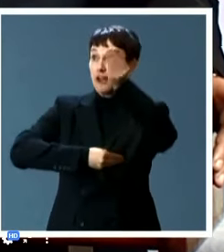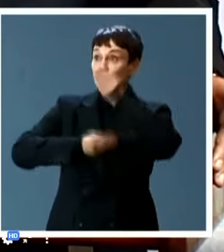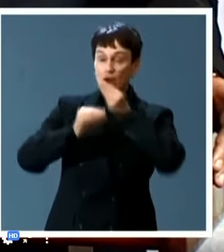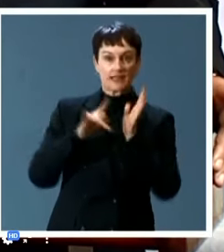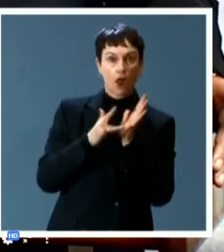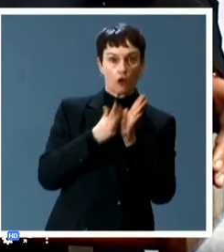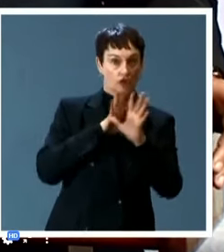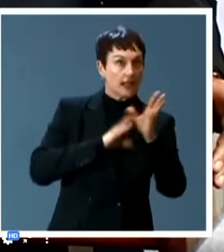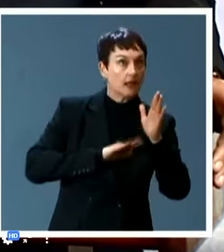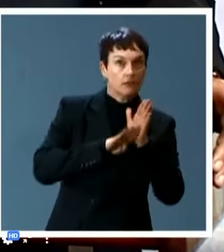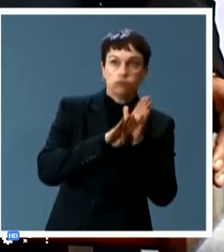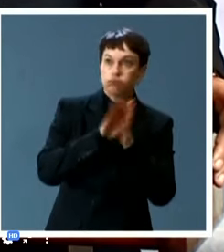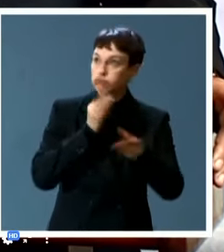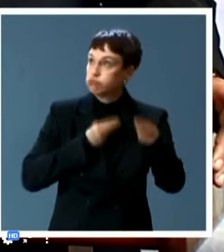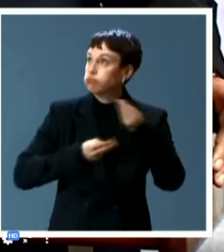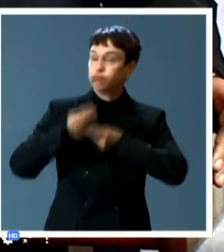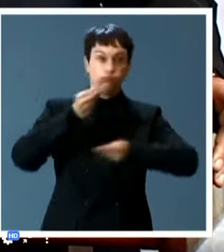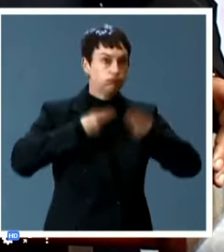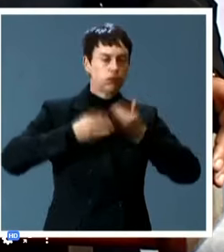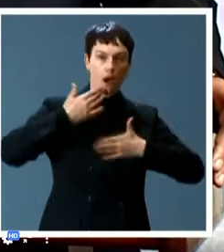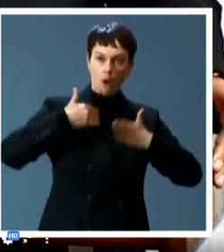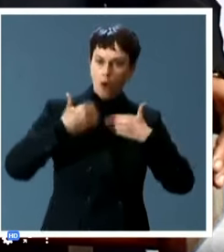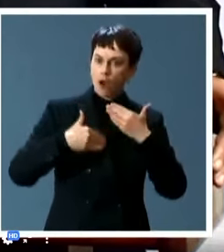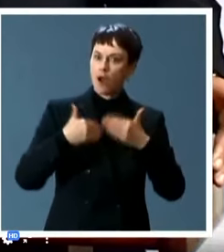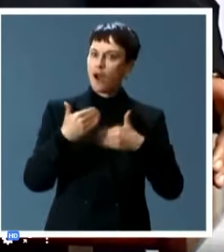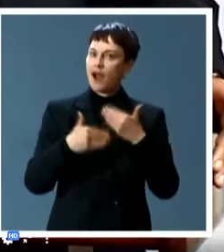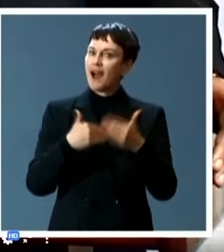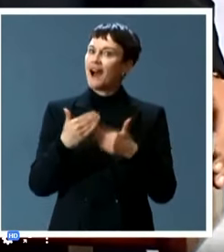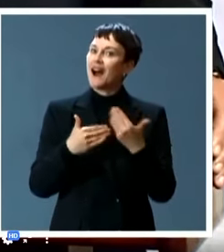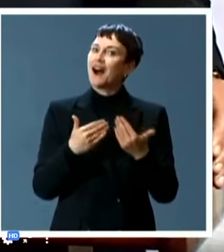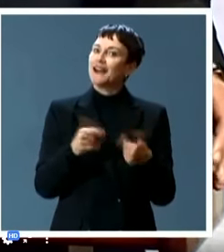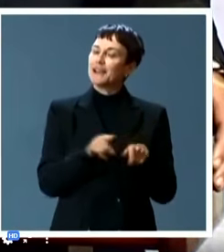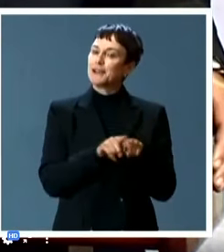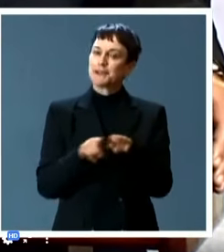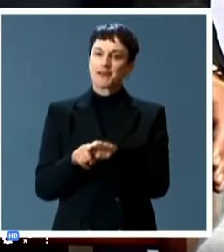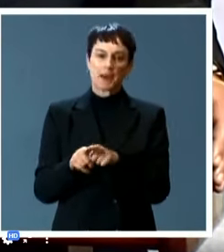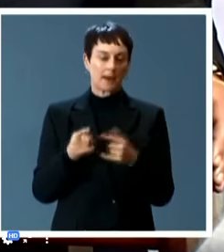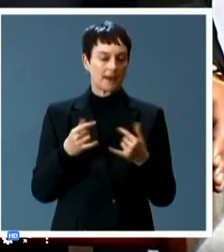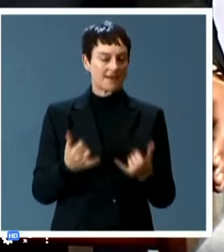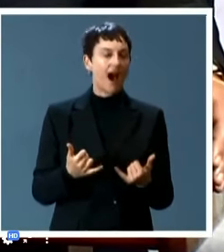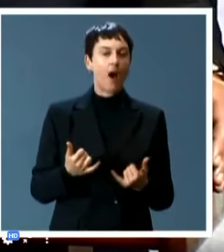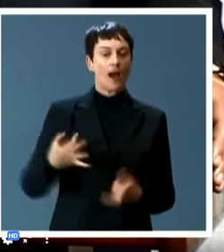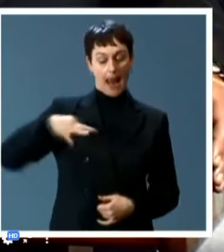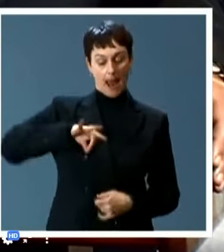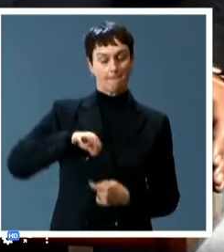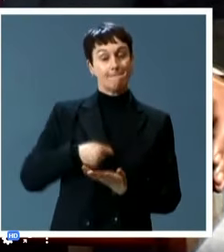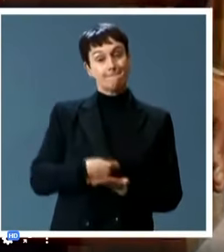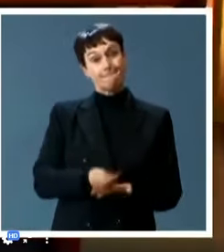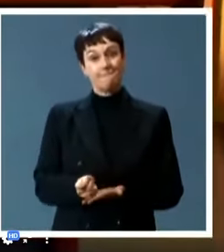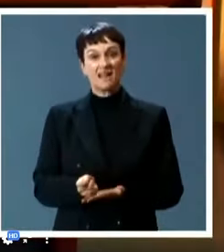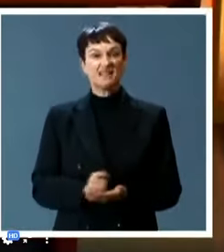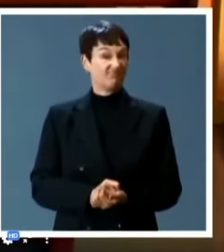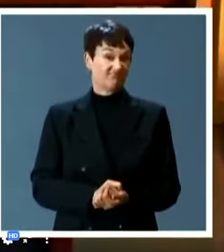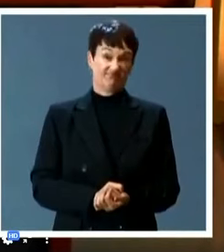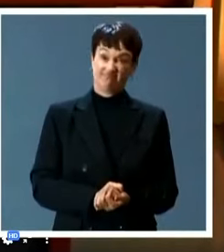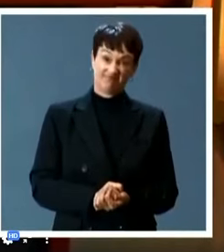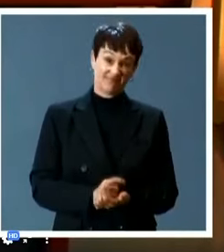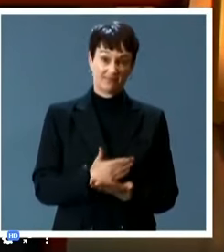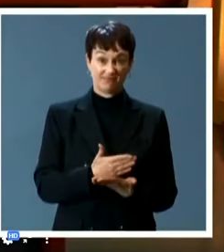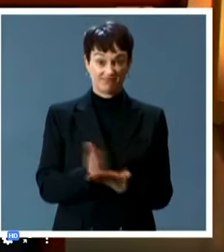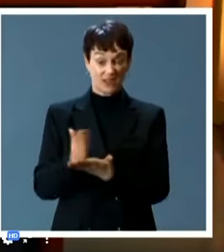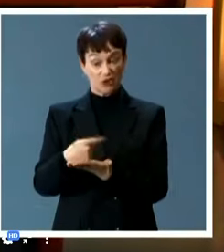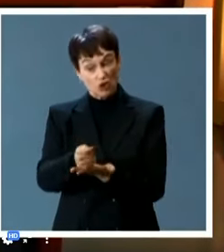have also contributed to an unprecedented shift in income distribution. Between 1980 and